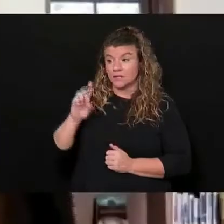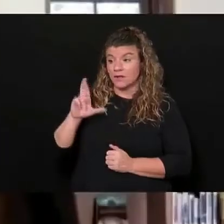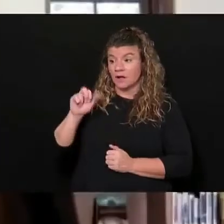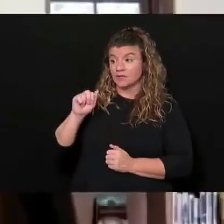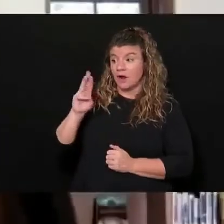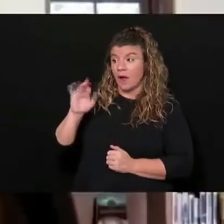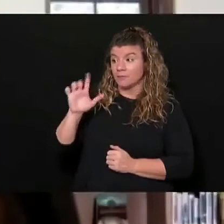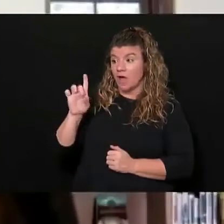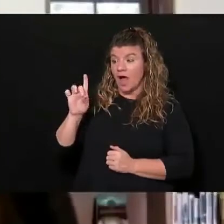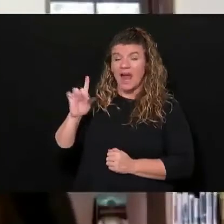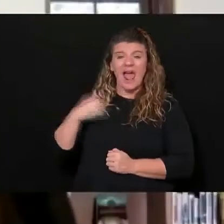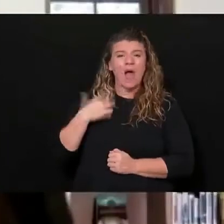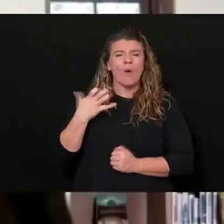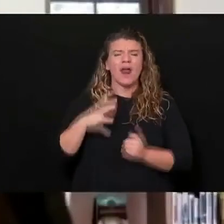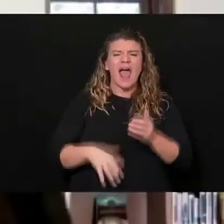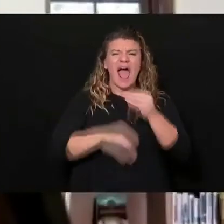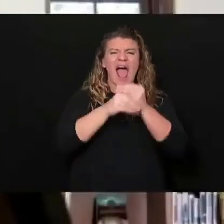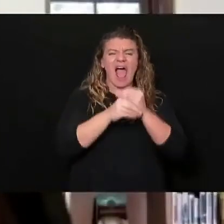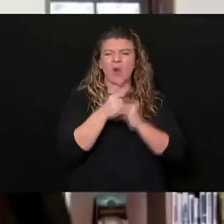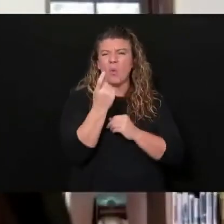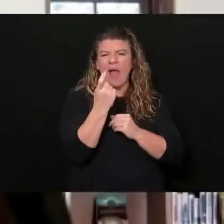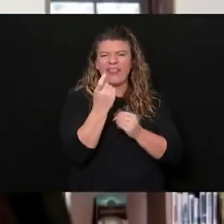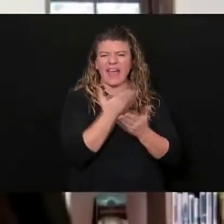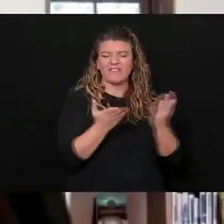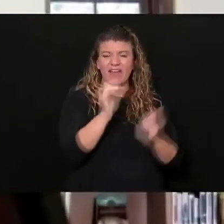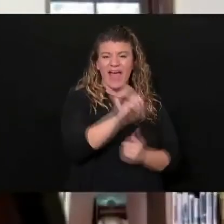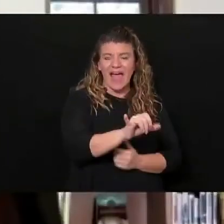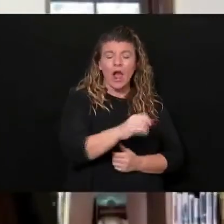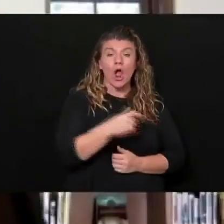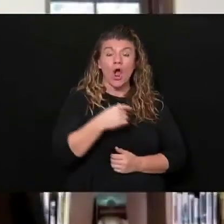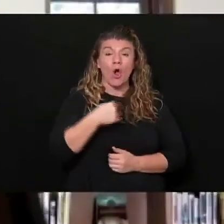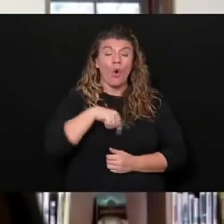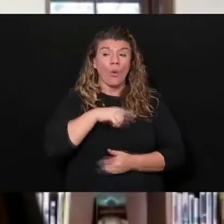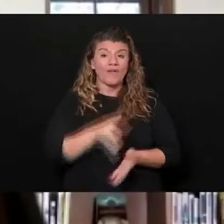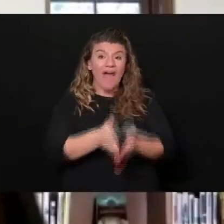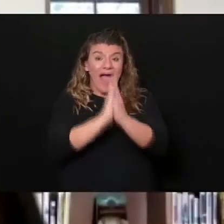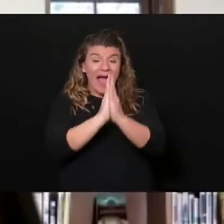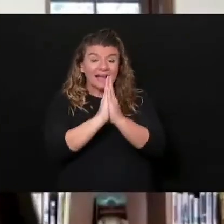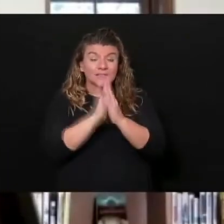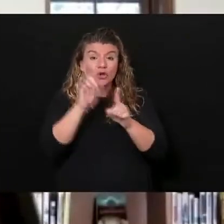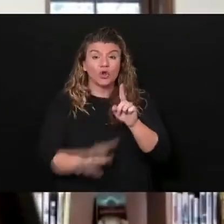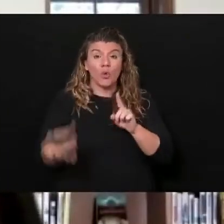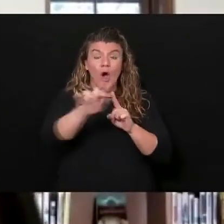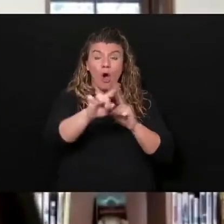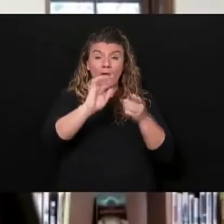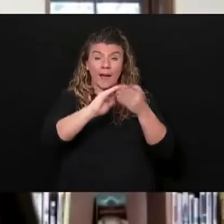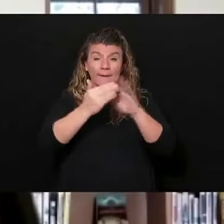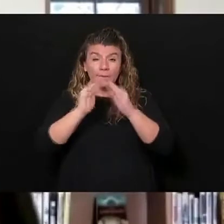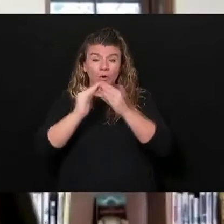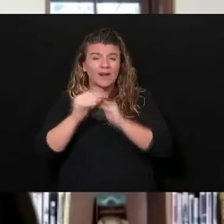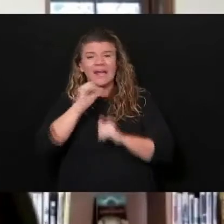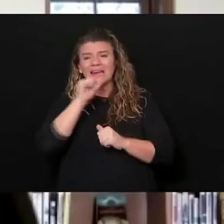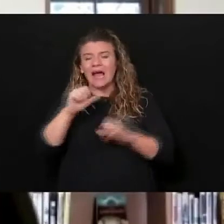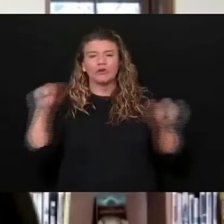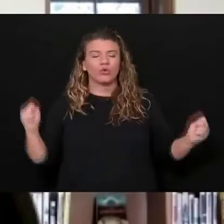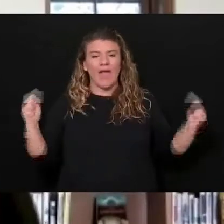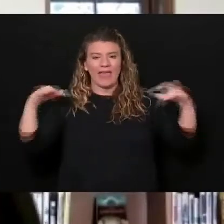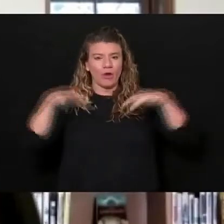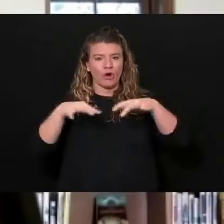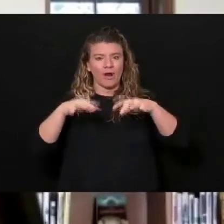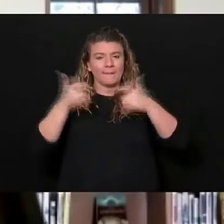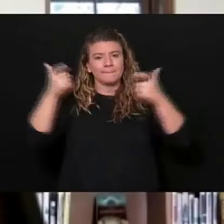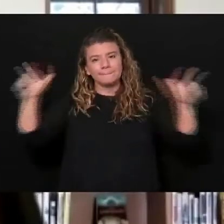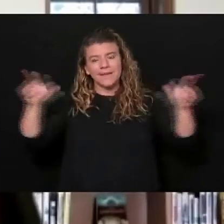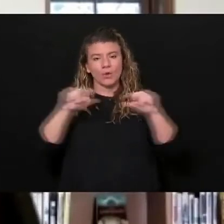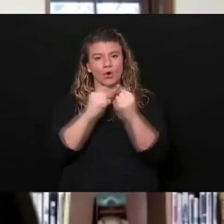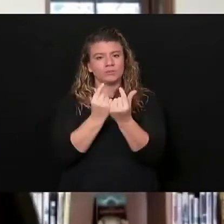The only thing I would add to that, Kenny, is that we've asked people in communities to not gather in large groups